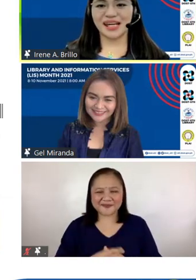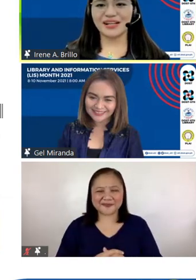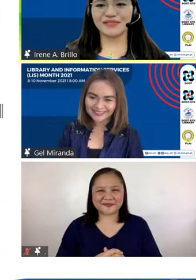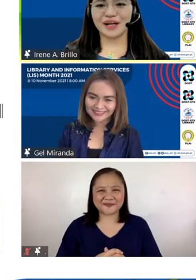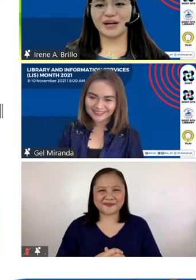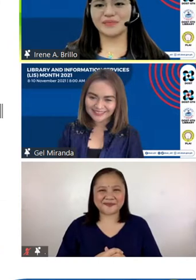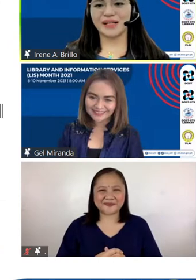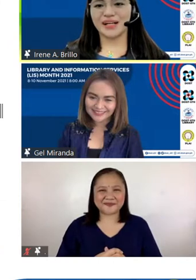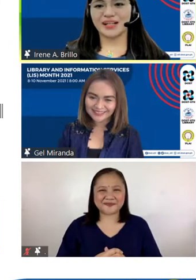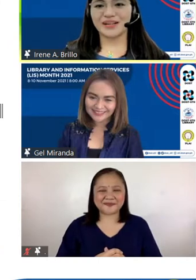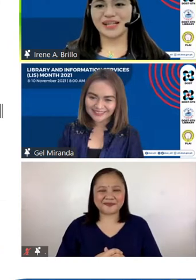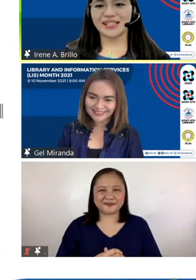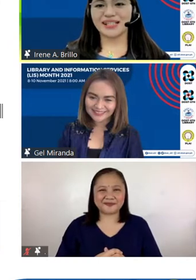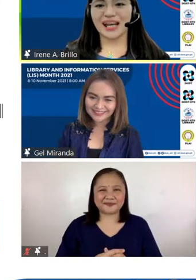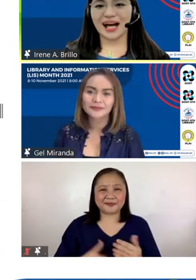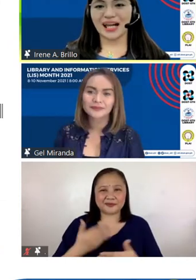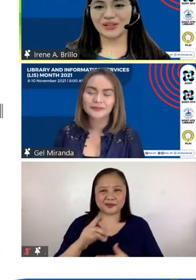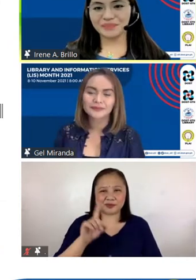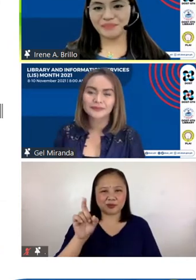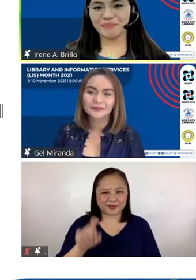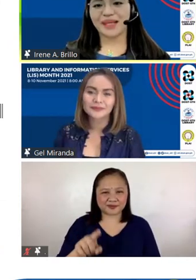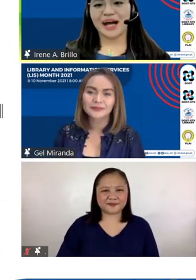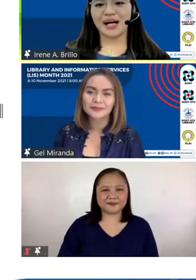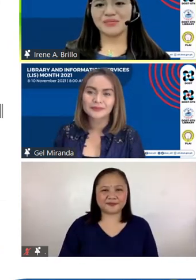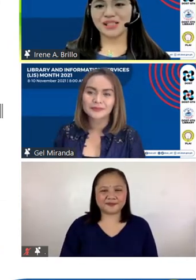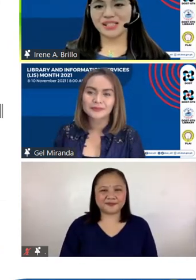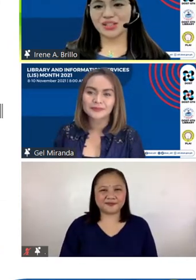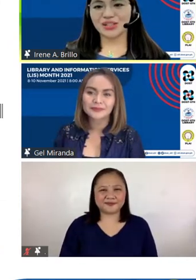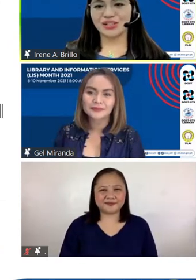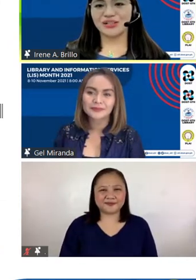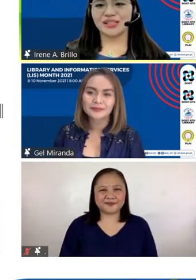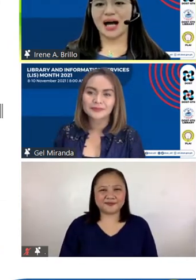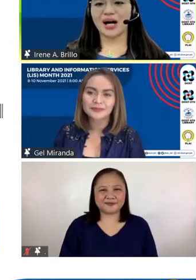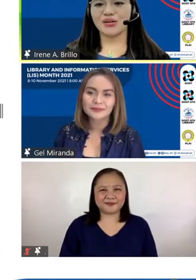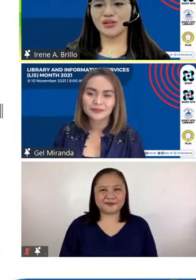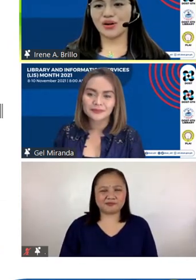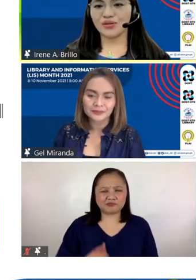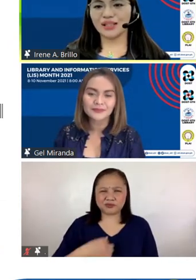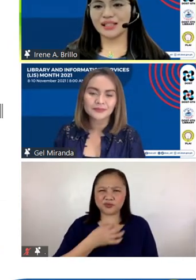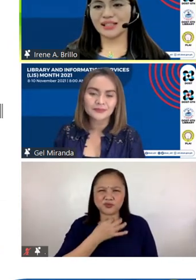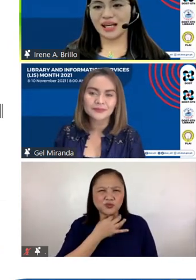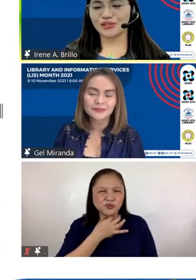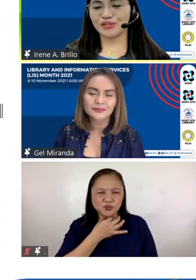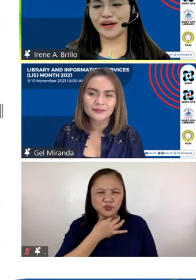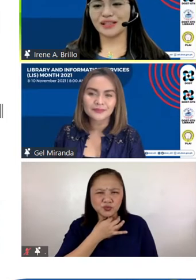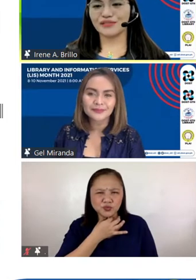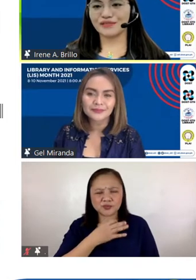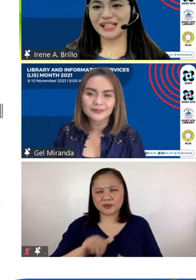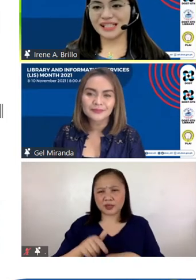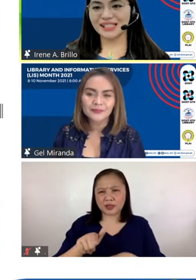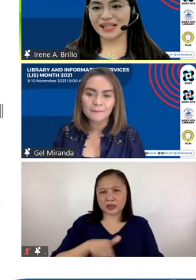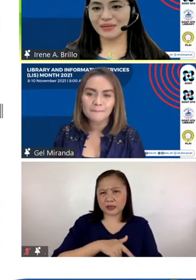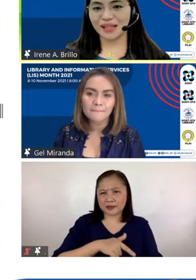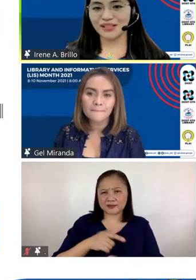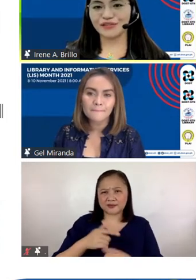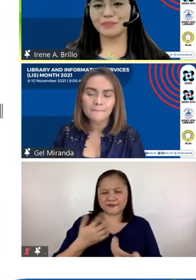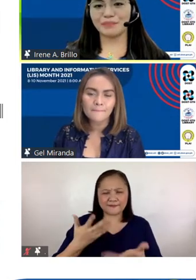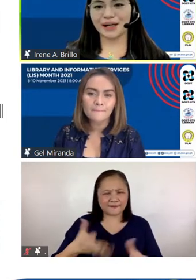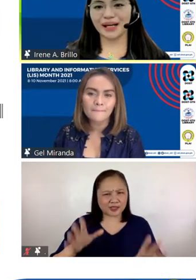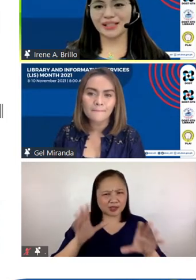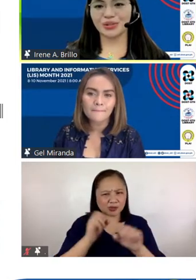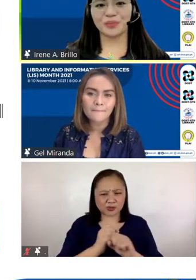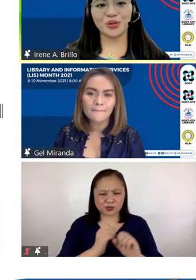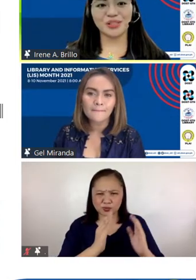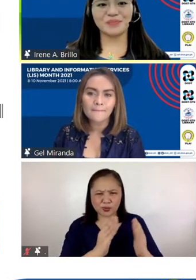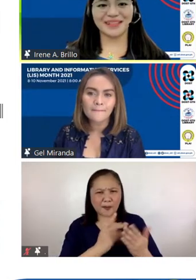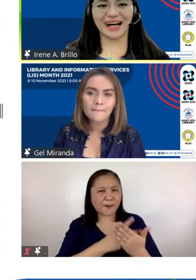Ms. Jel from Grace Calalo. I'm just curious, how long will it take to finally finish a segment from